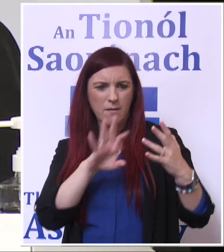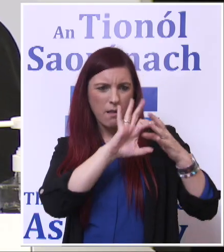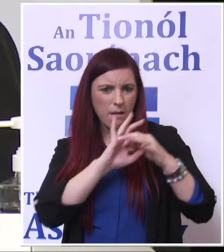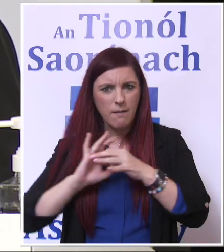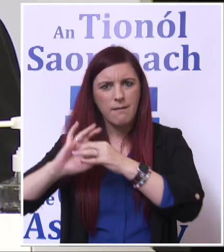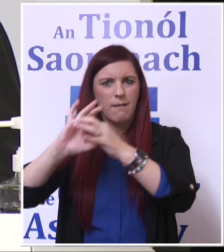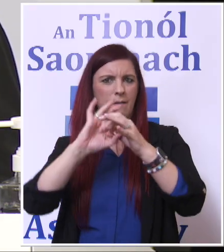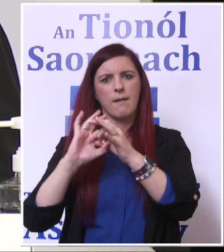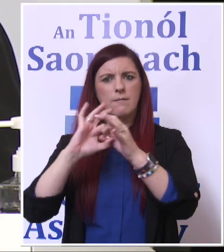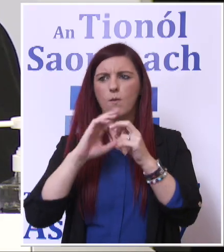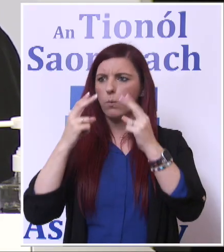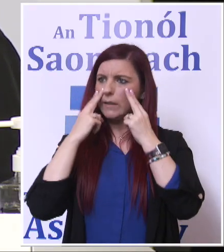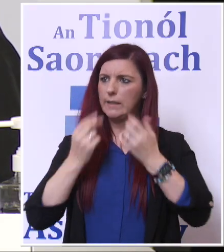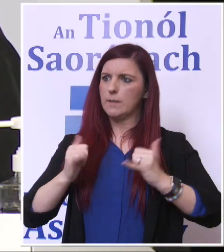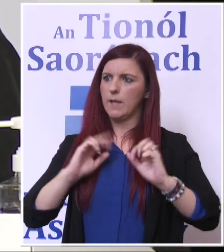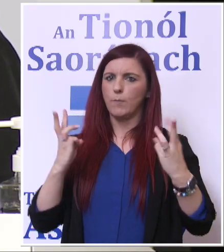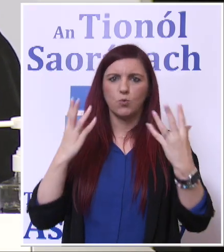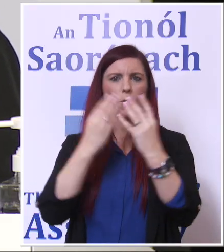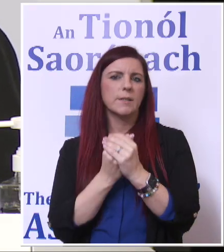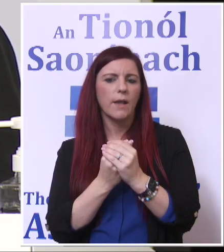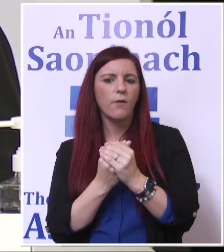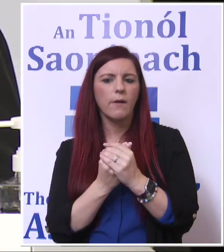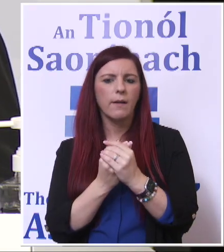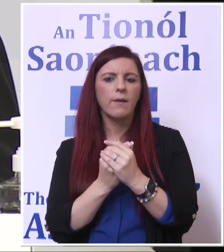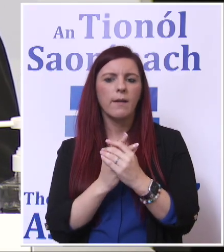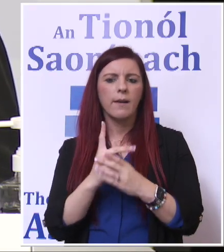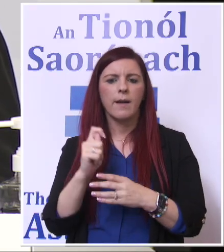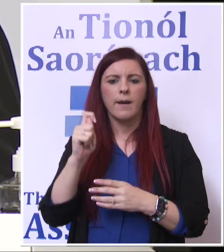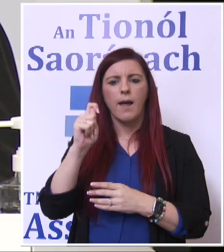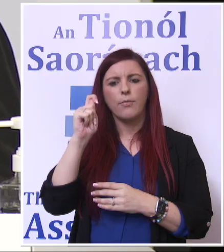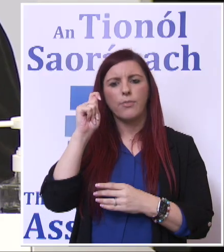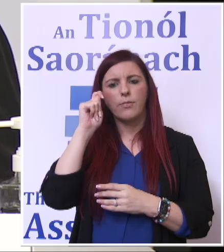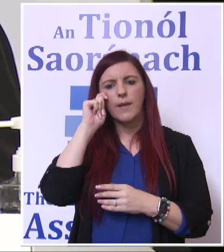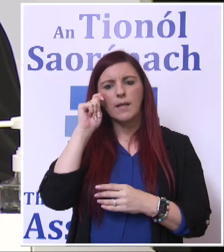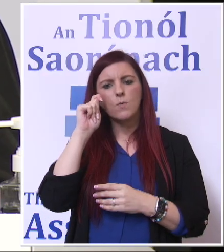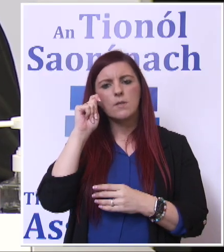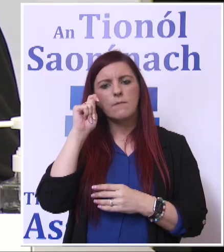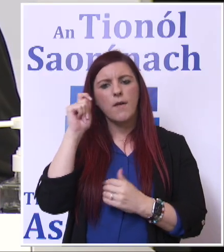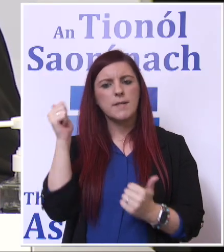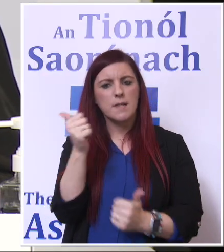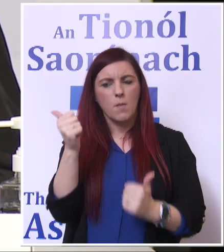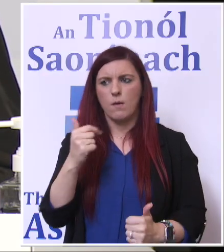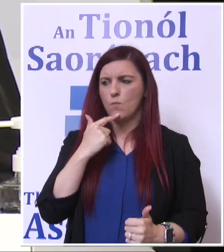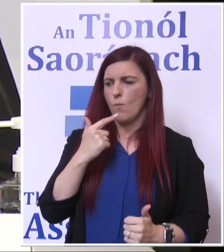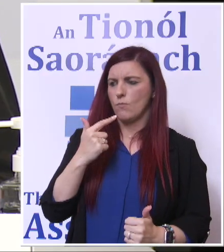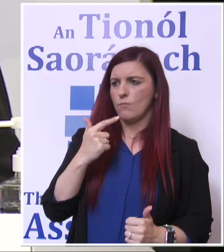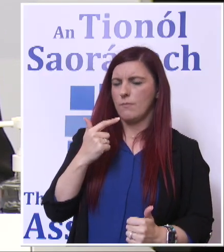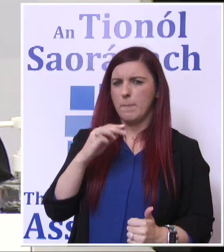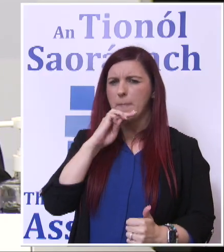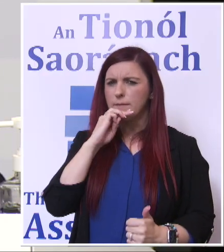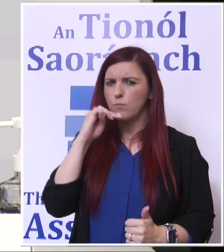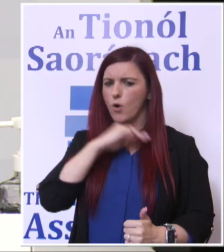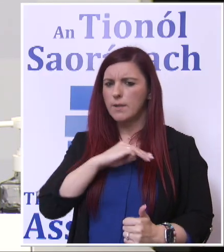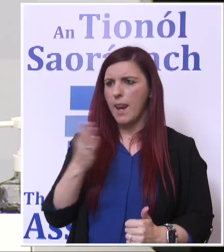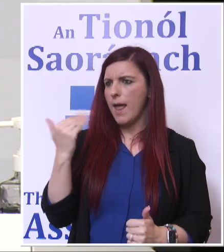we need to work together. And I think it was very, very symbolic when the four of us at the last